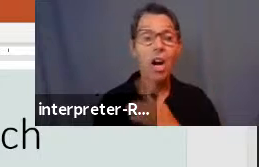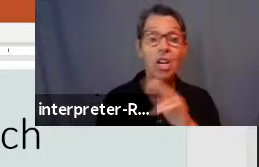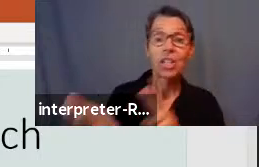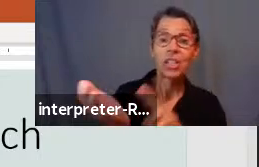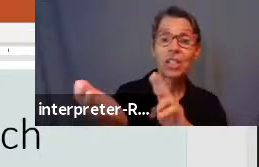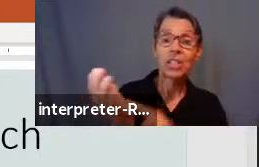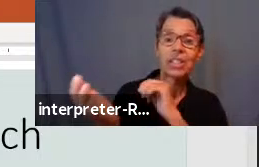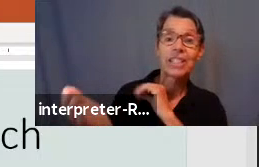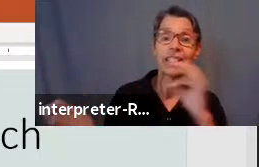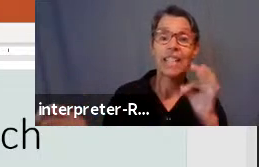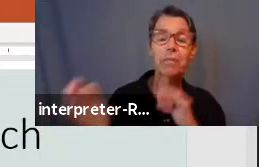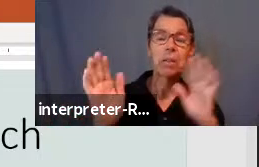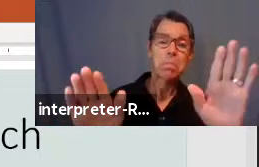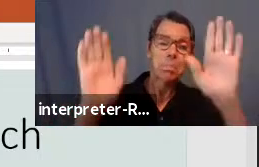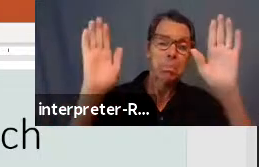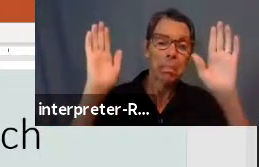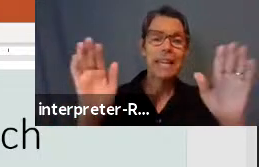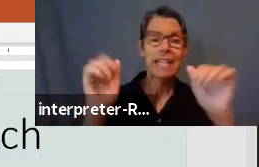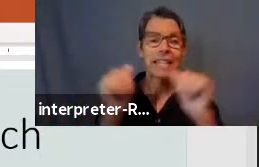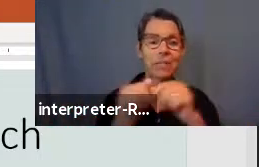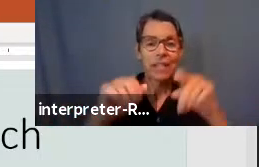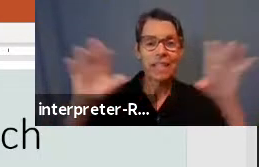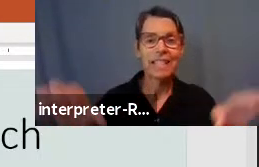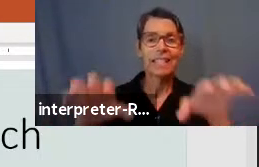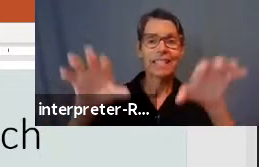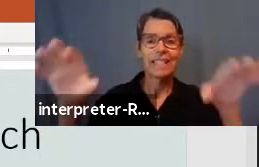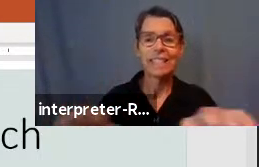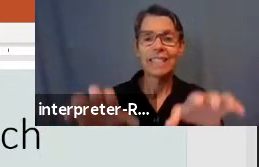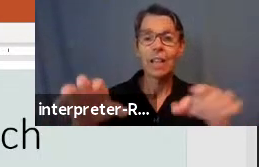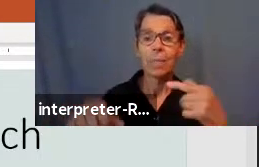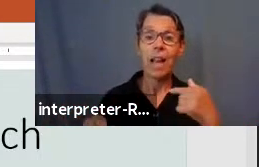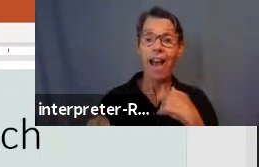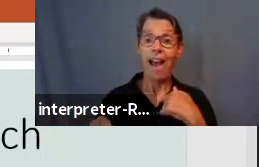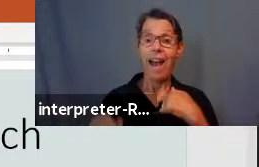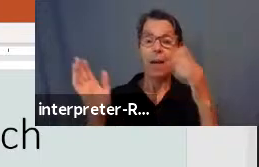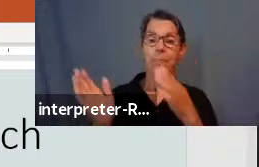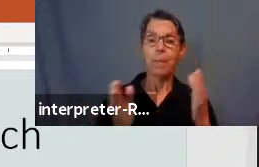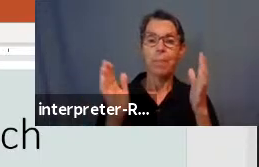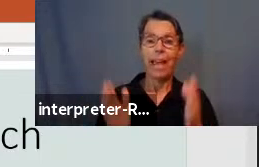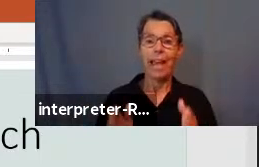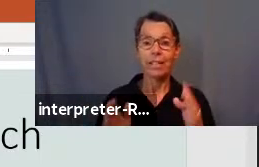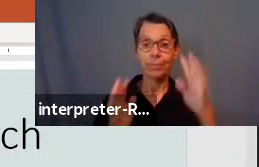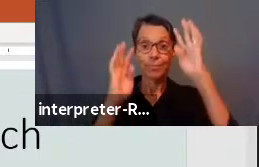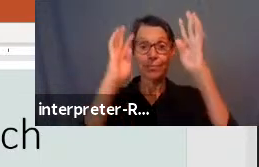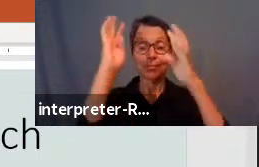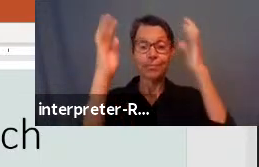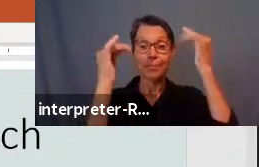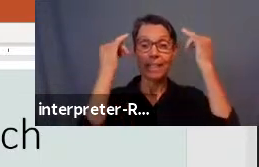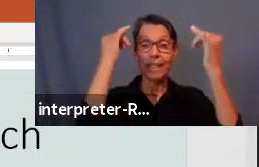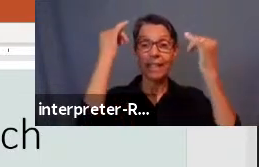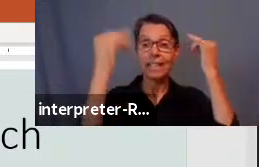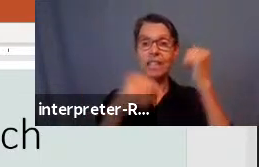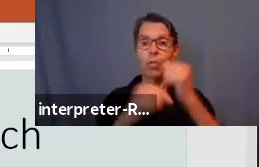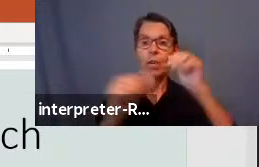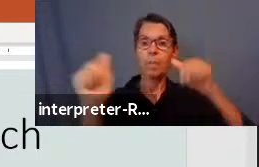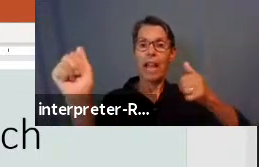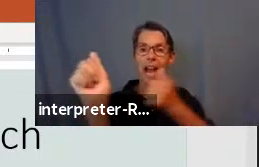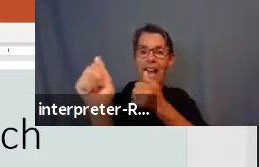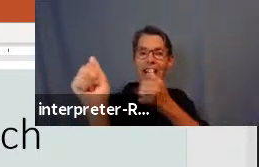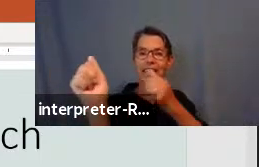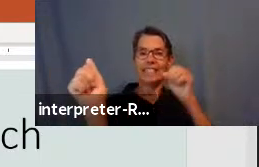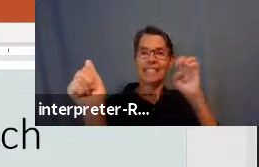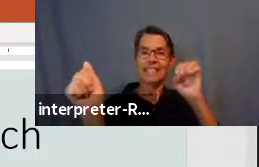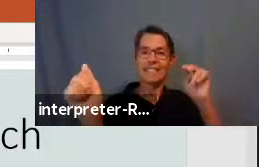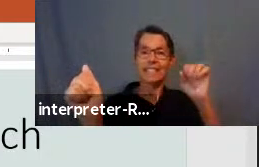with these rollouts. And, I'm the planner. I come up with the ideas and I kind of work behind the scenes to make sure we